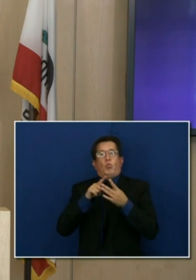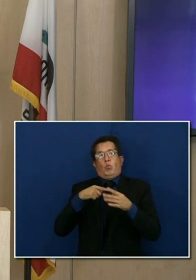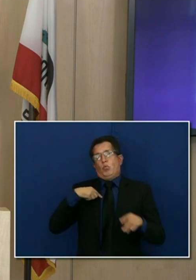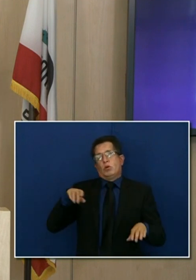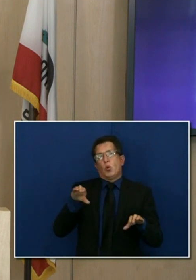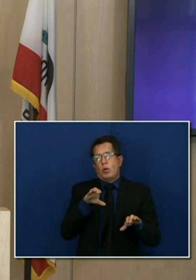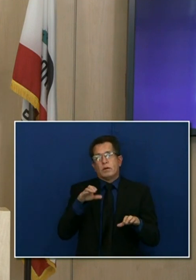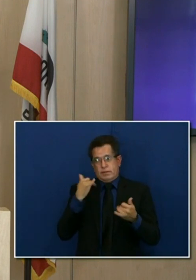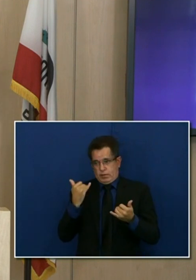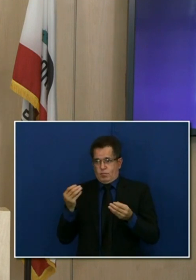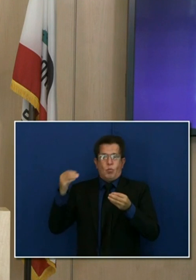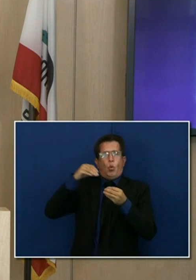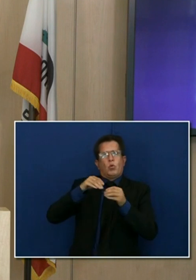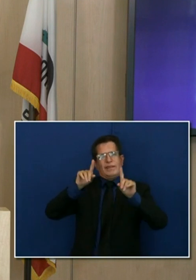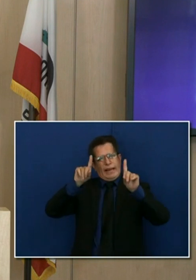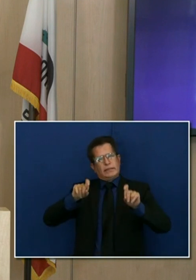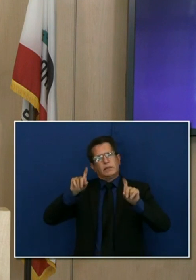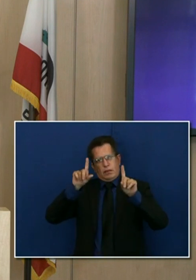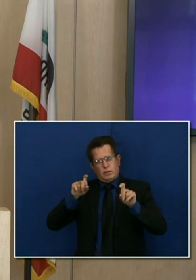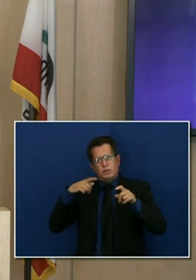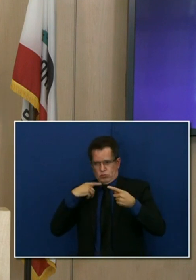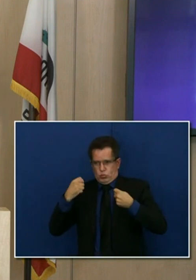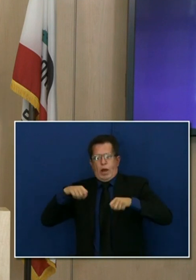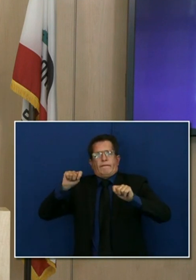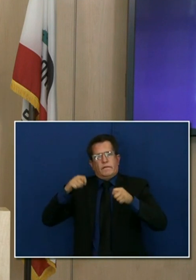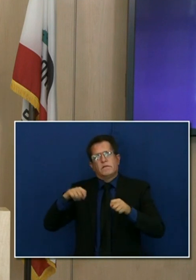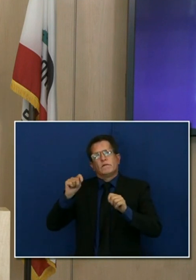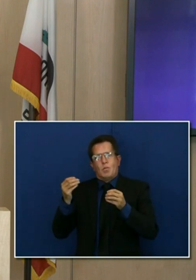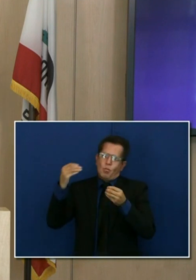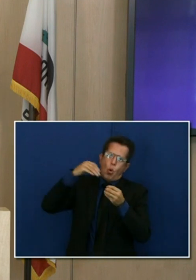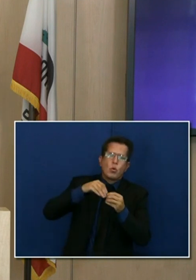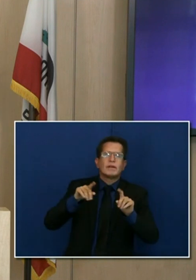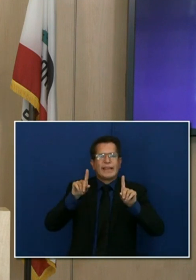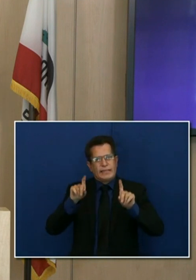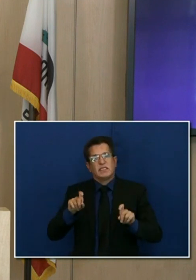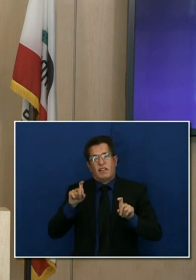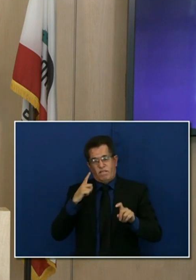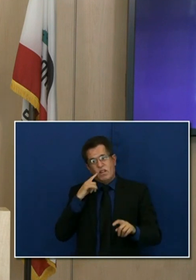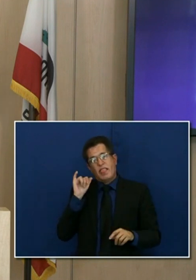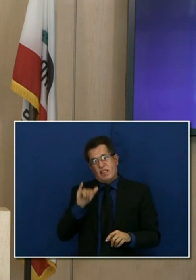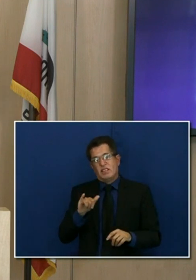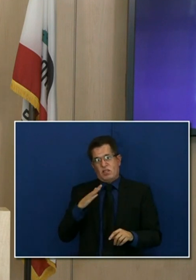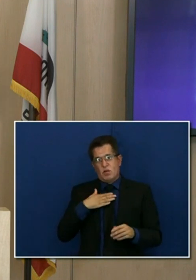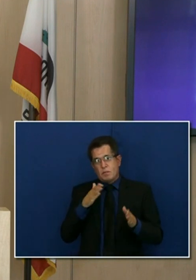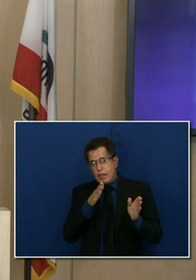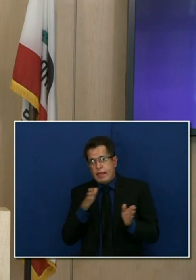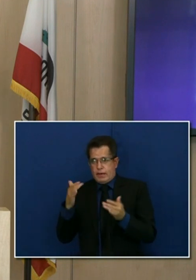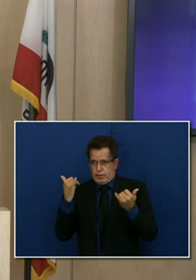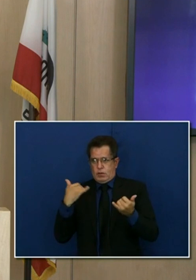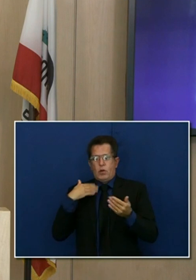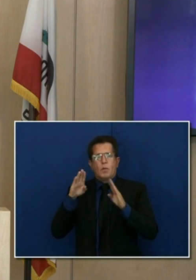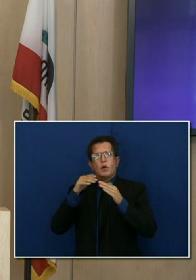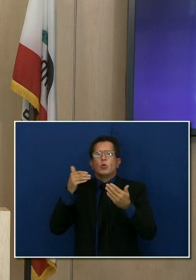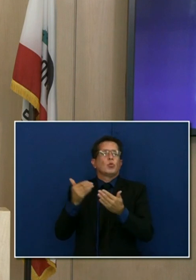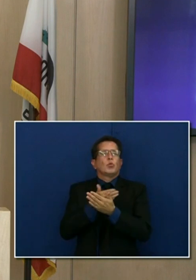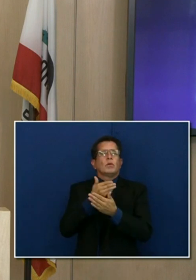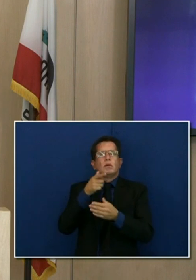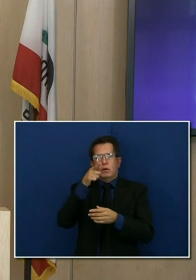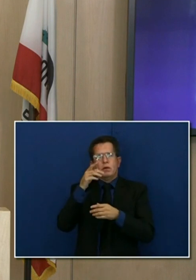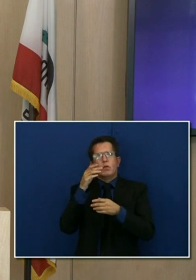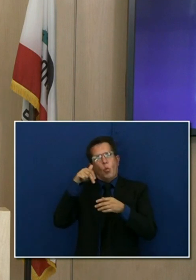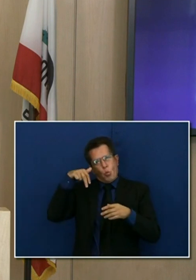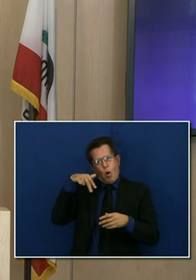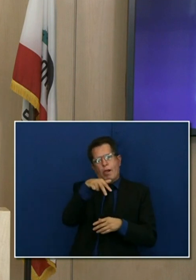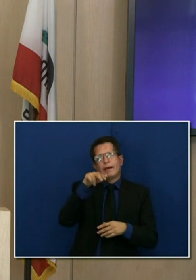at increasing our testing. We're going to continue to strive to do that. Today we're opening a new free walk-in, no